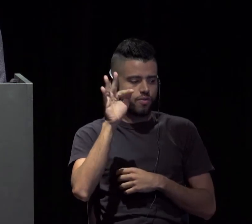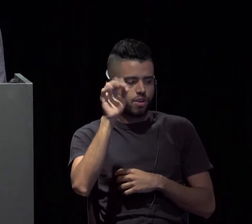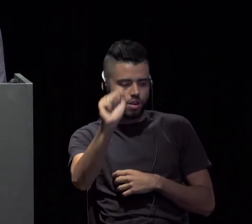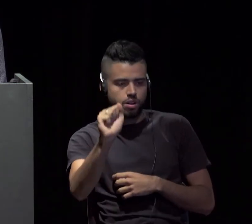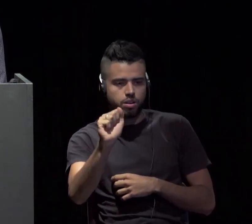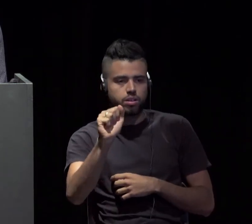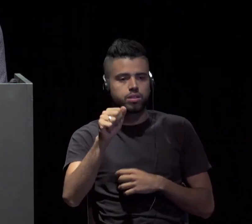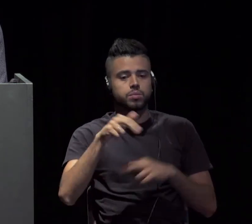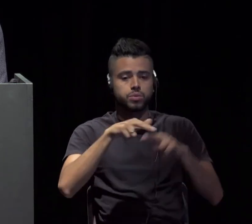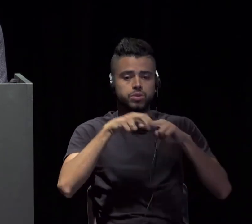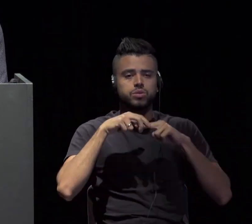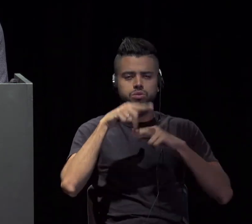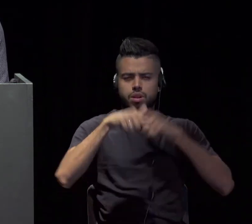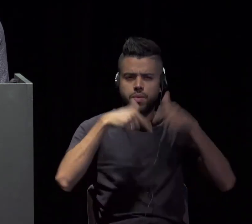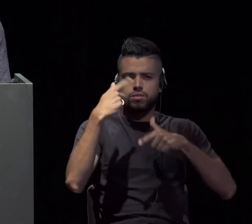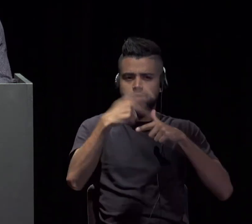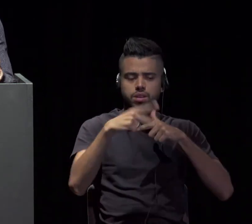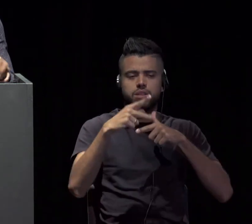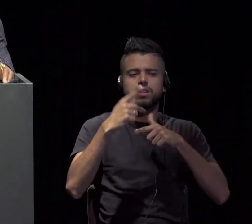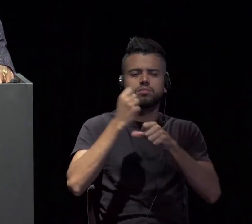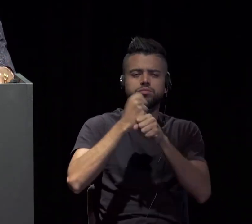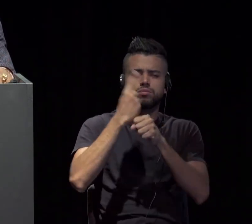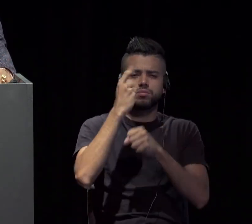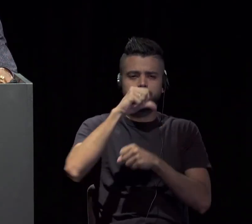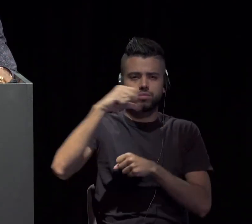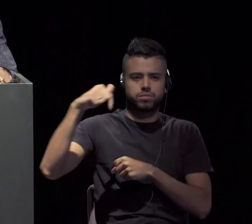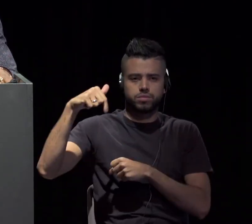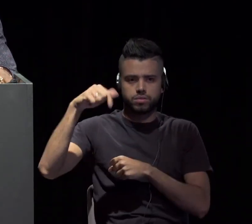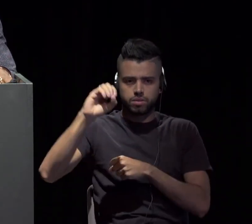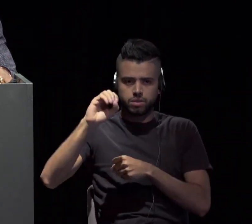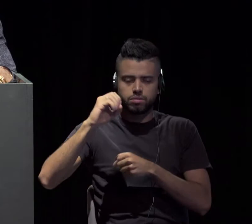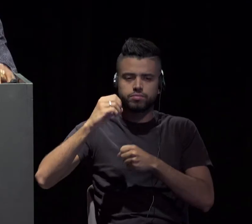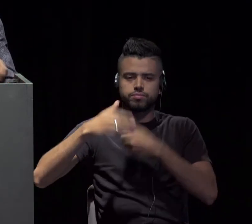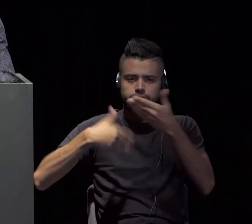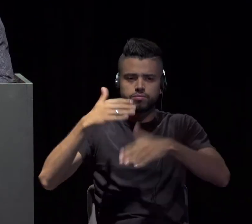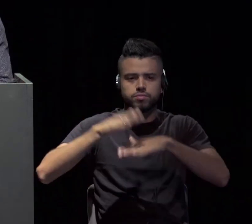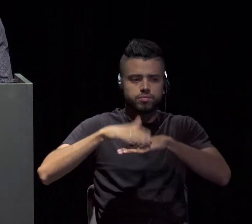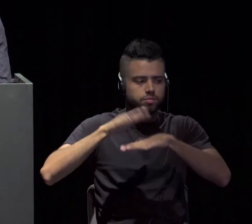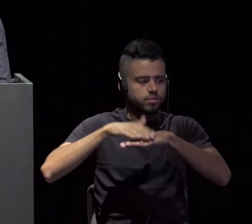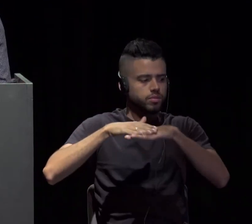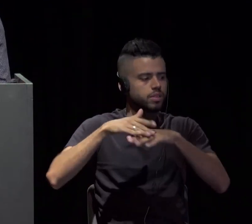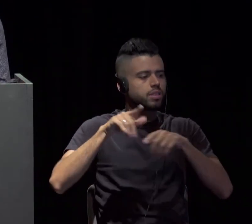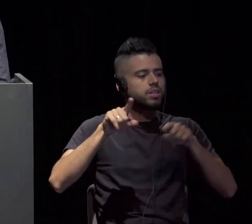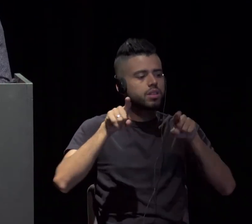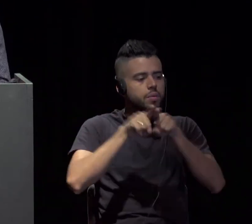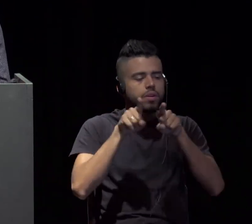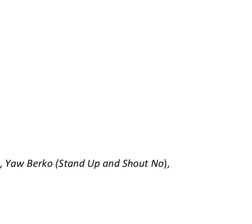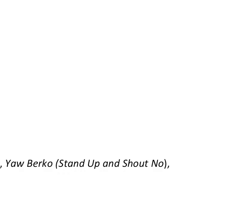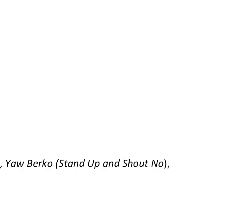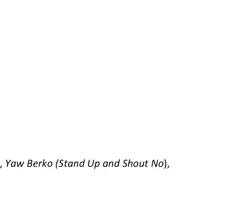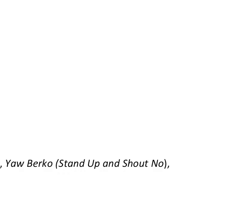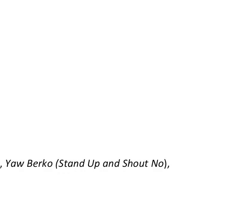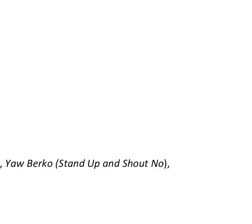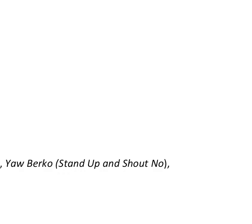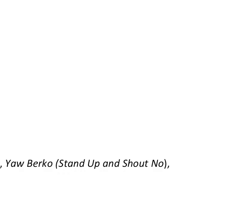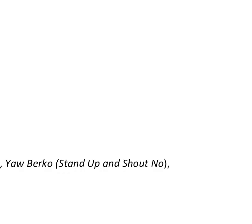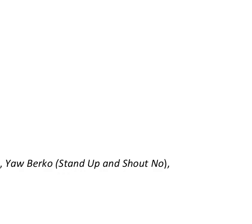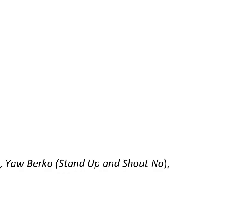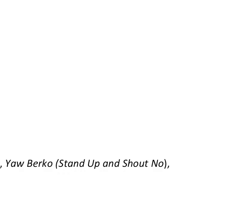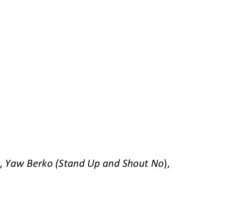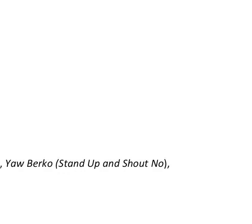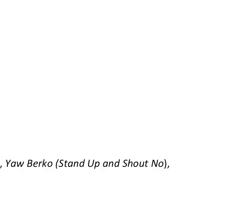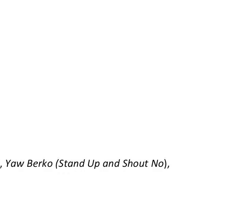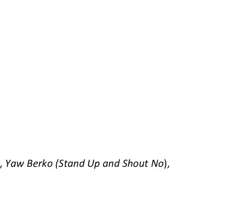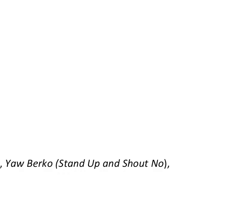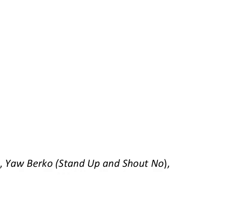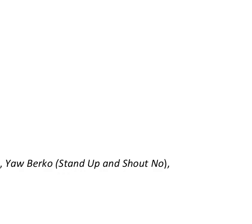his circular wooden trays and terracotta objects until the 1990s when he developed